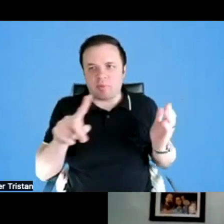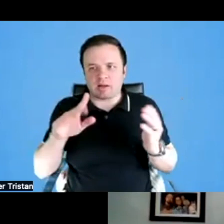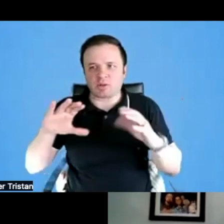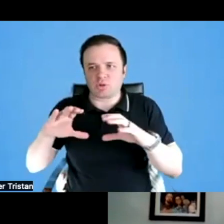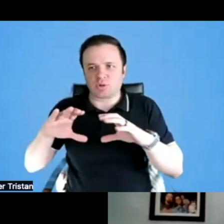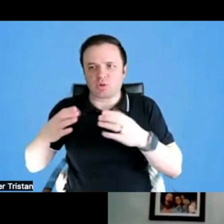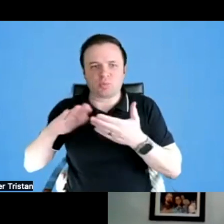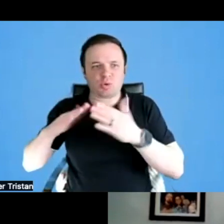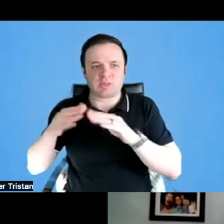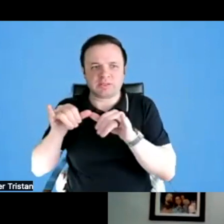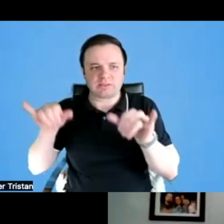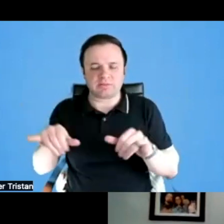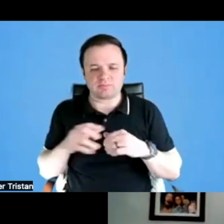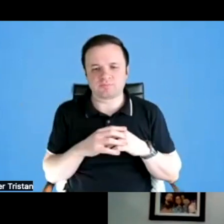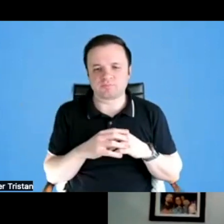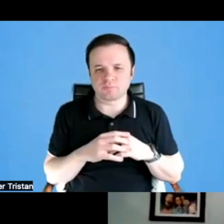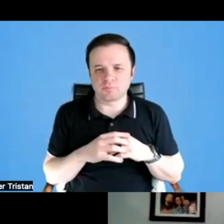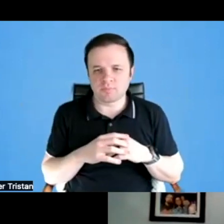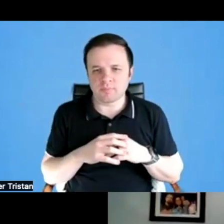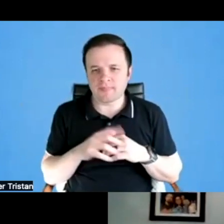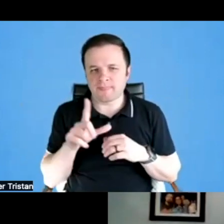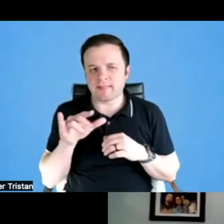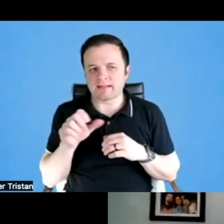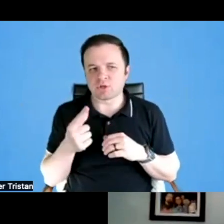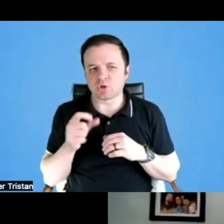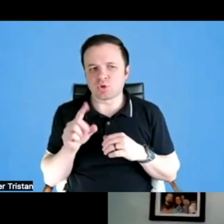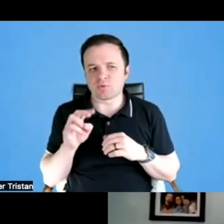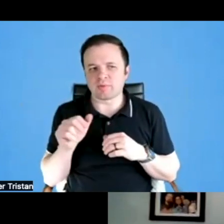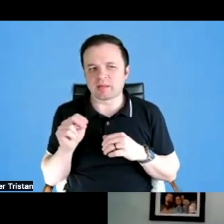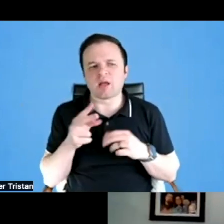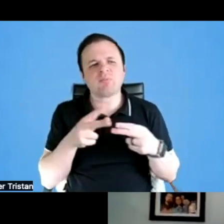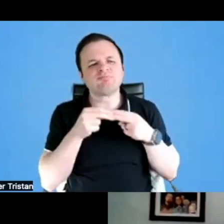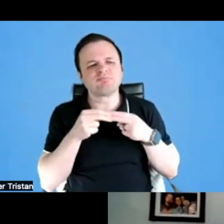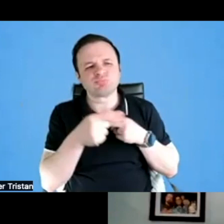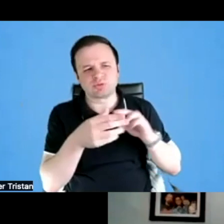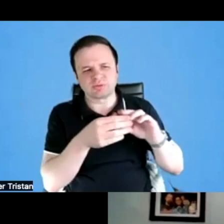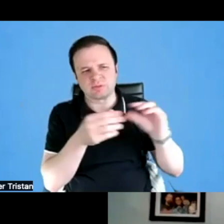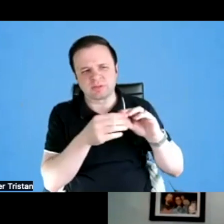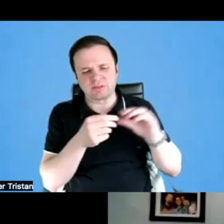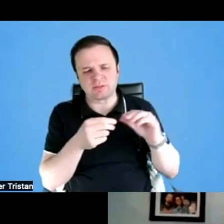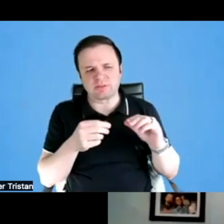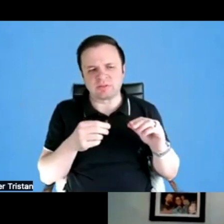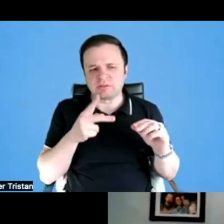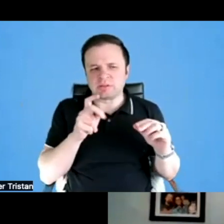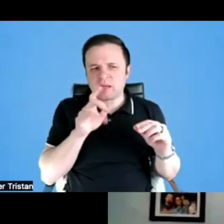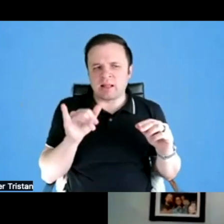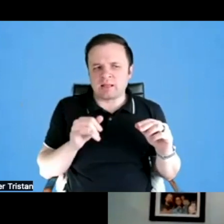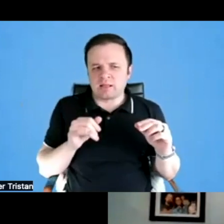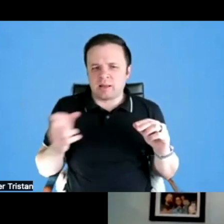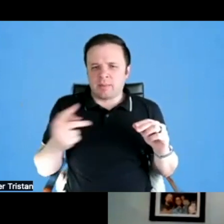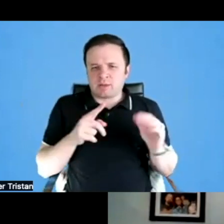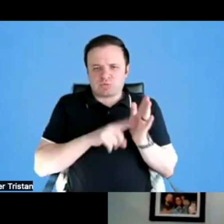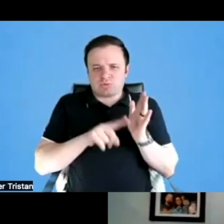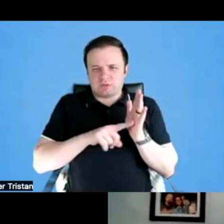systems. I just want to piggyback on that, Kelly, to draw us back to the research findings